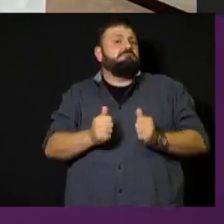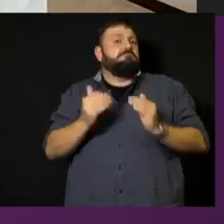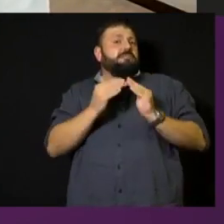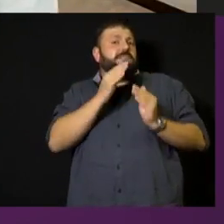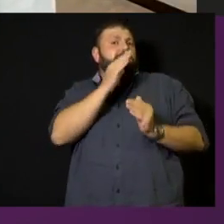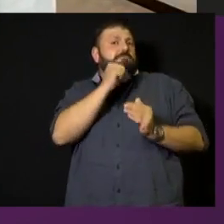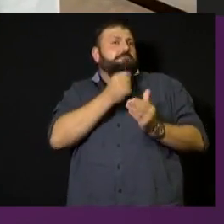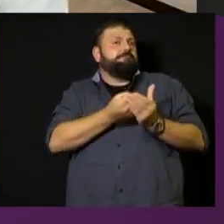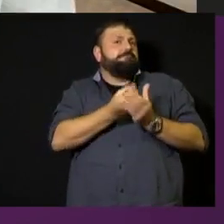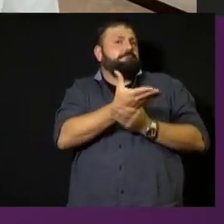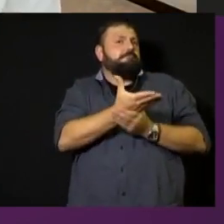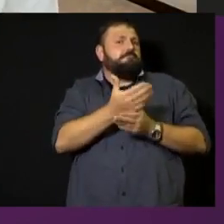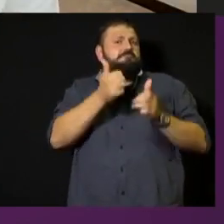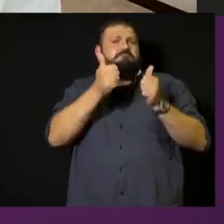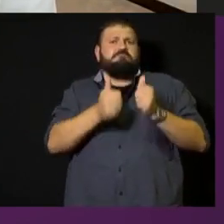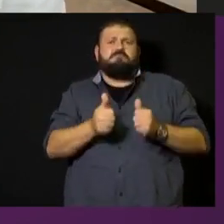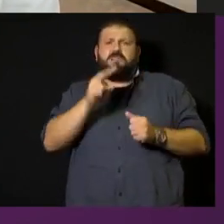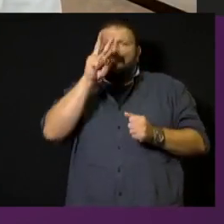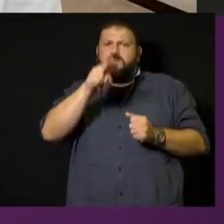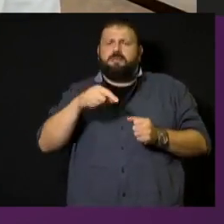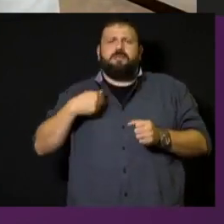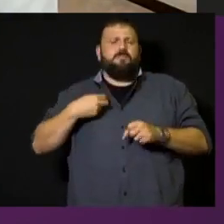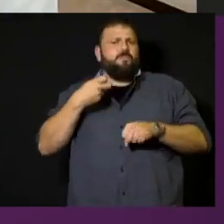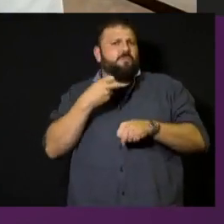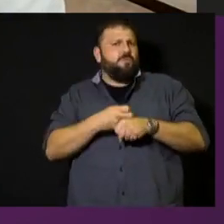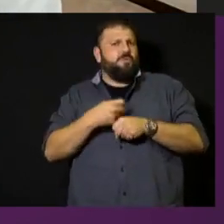working in home, and